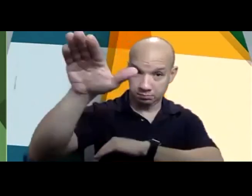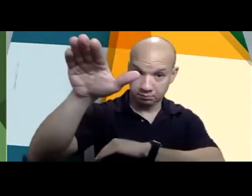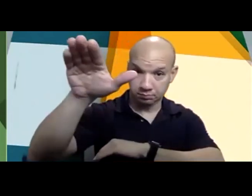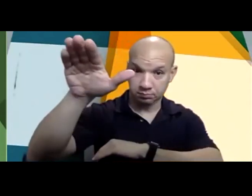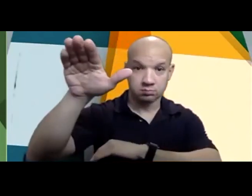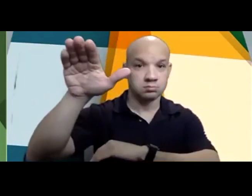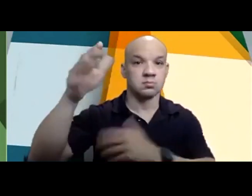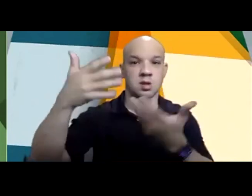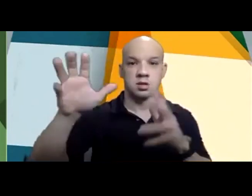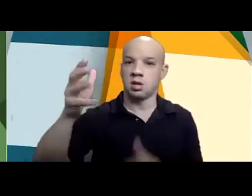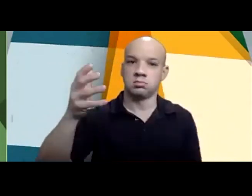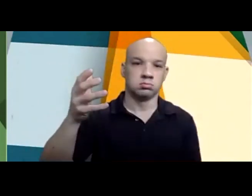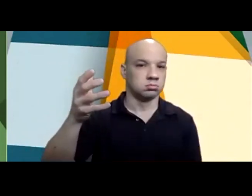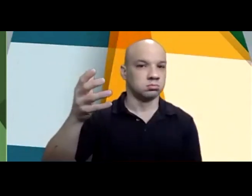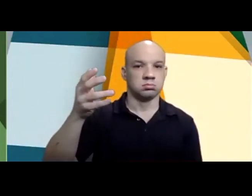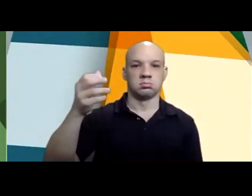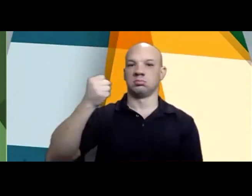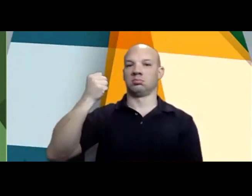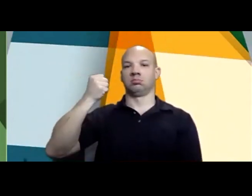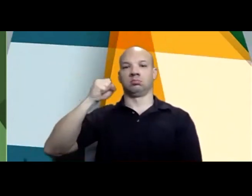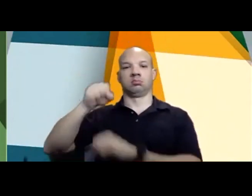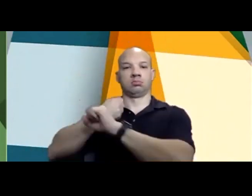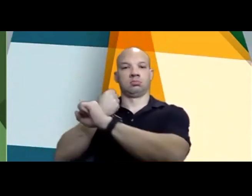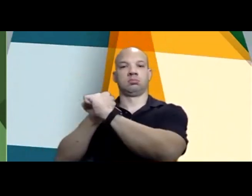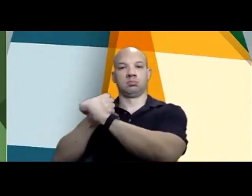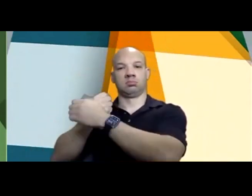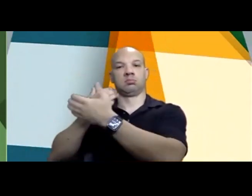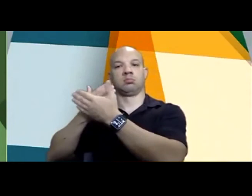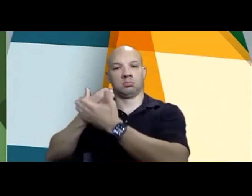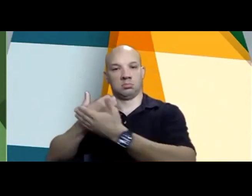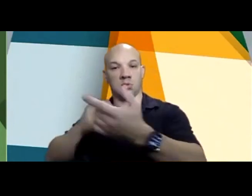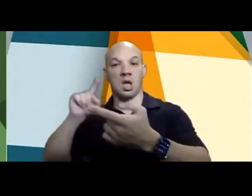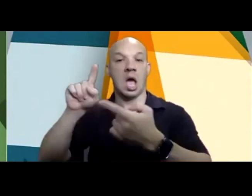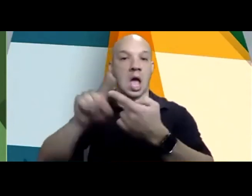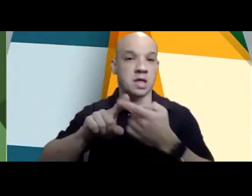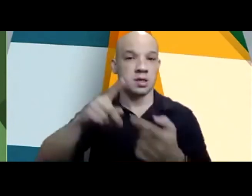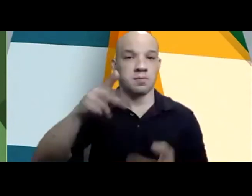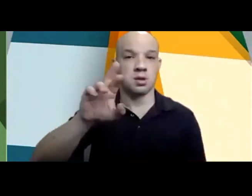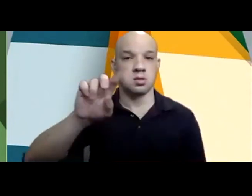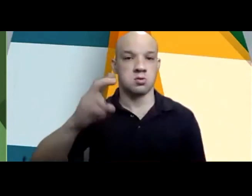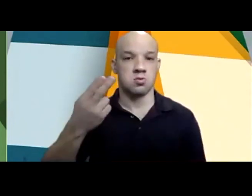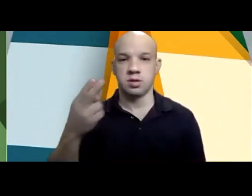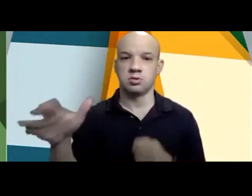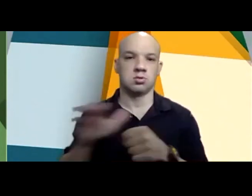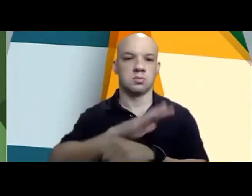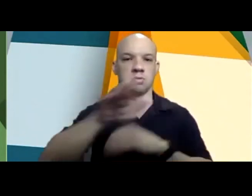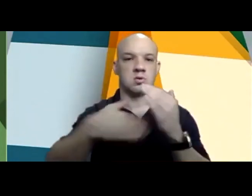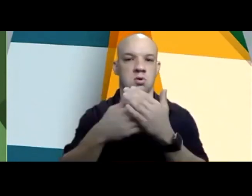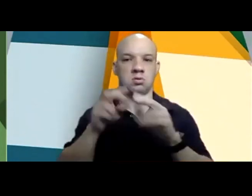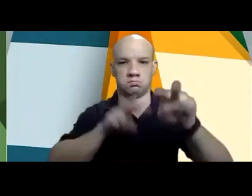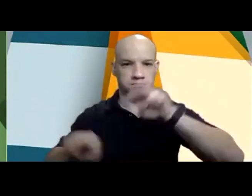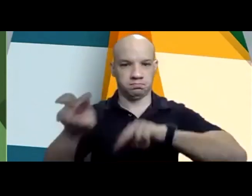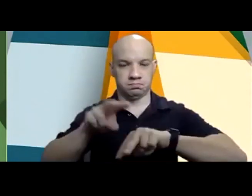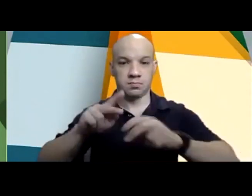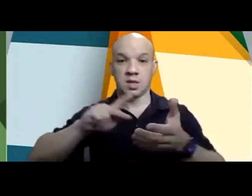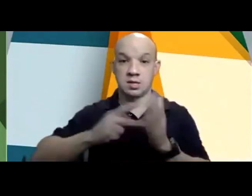in the system until PRDOH completes its evaluation. Therefore, the proposer